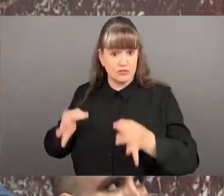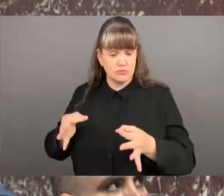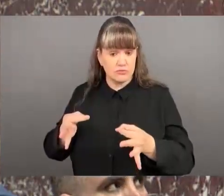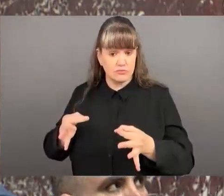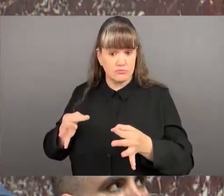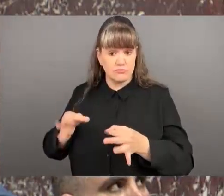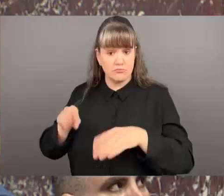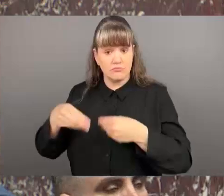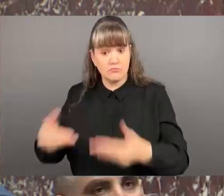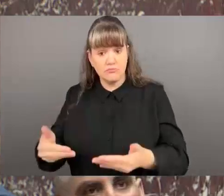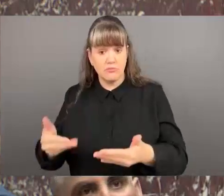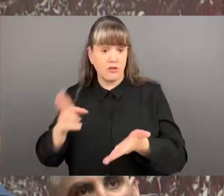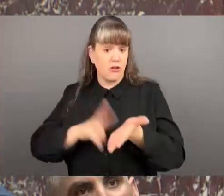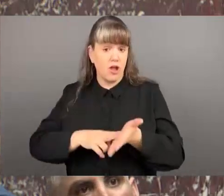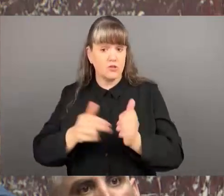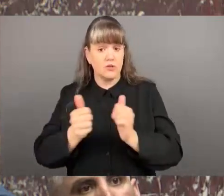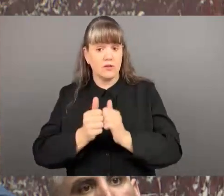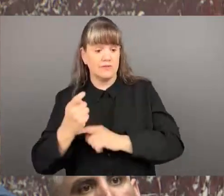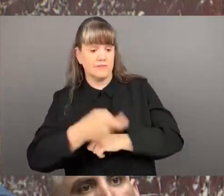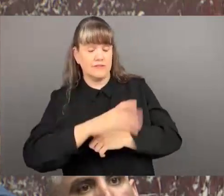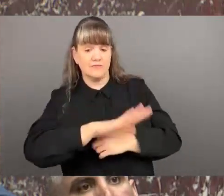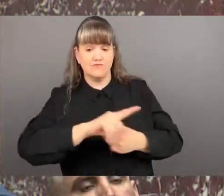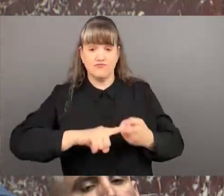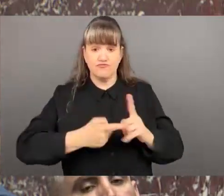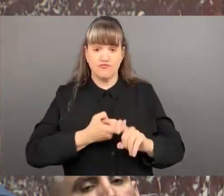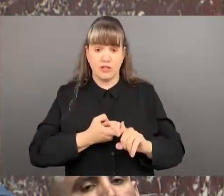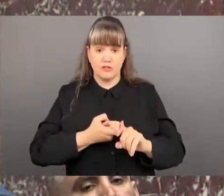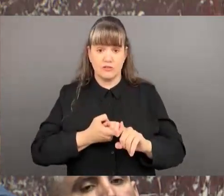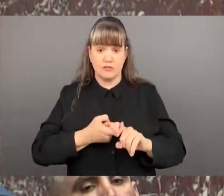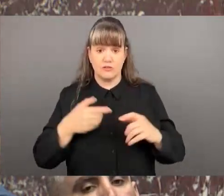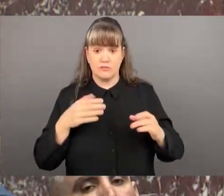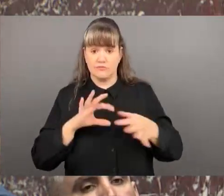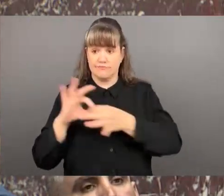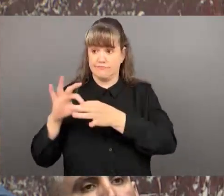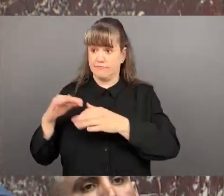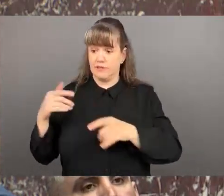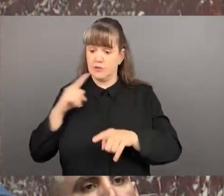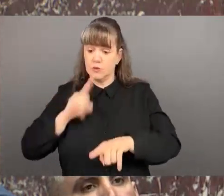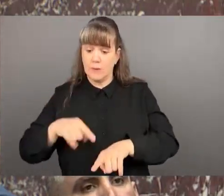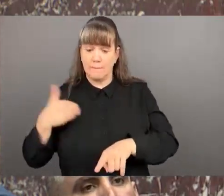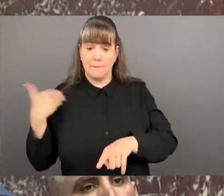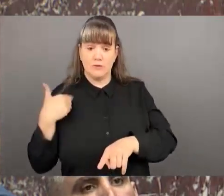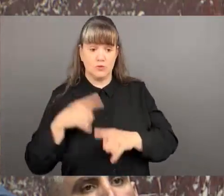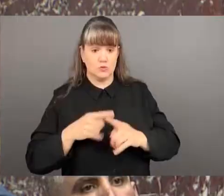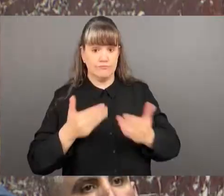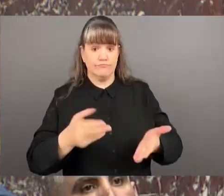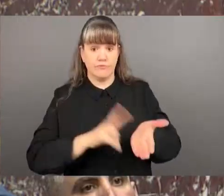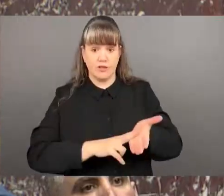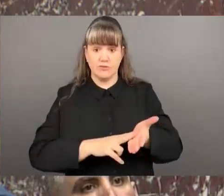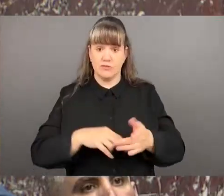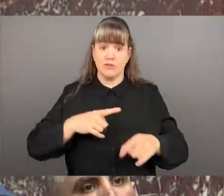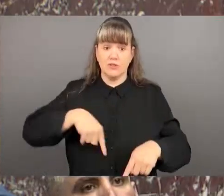minister to give a contract to his friends on the backs of downtown east side residents